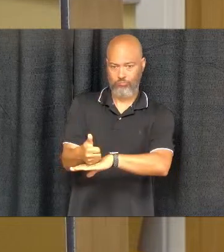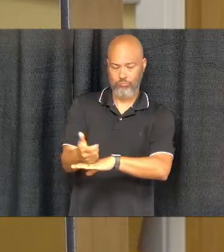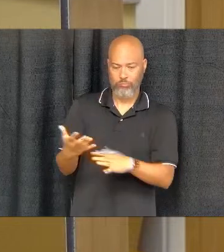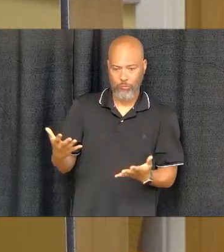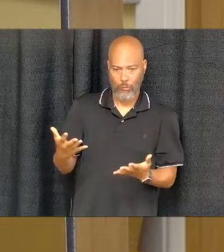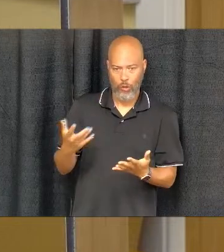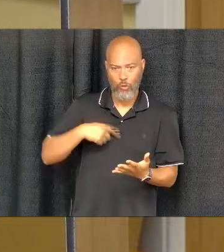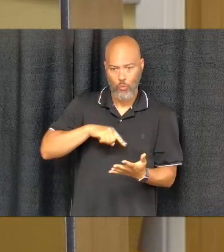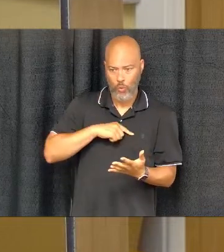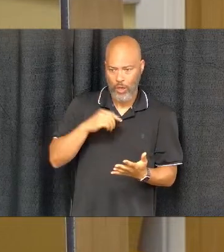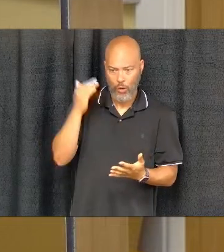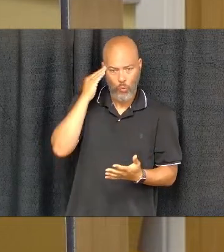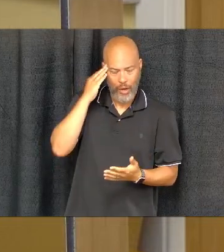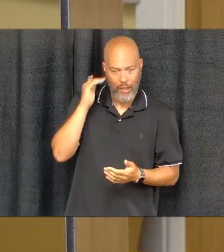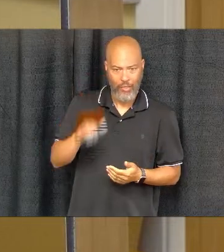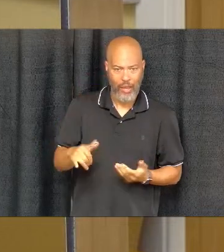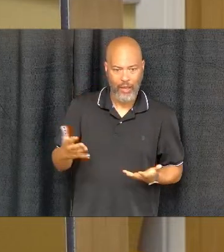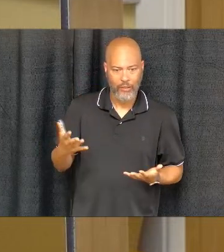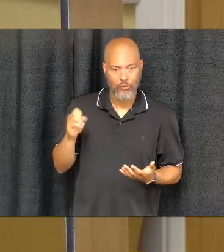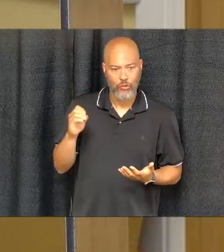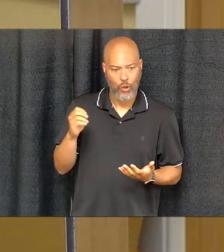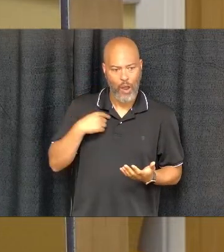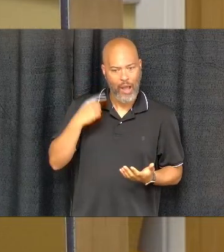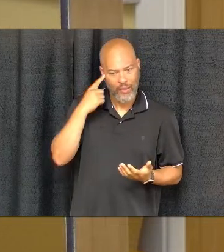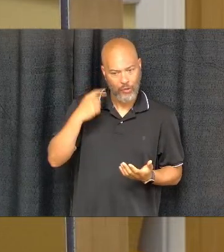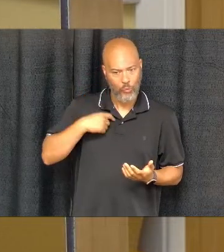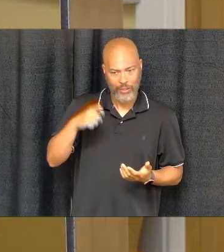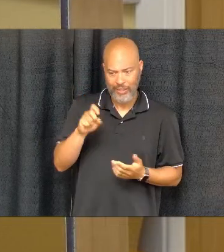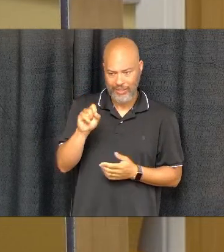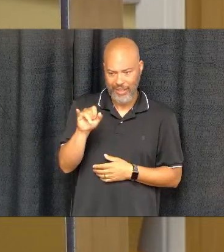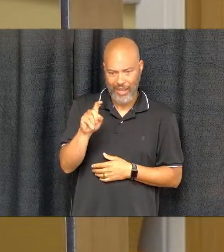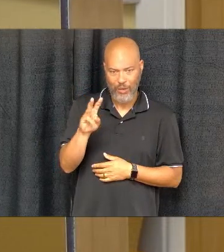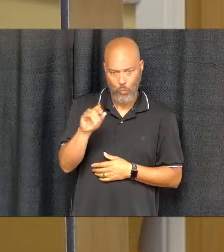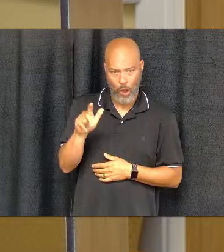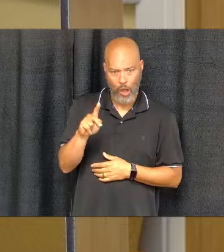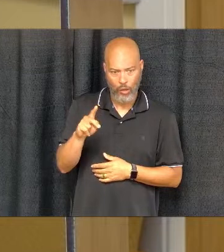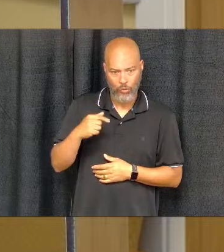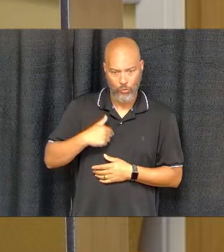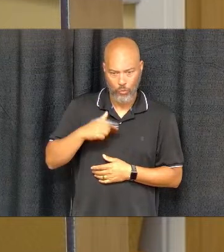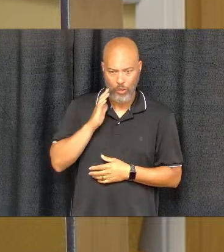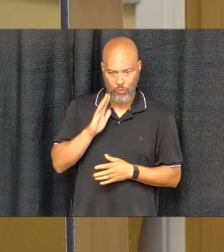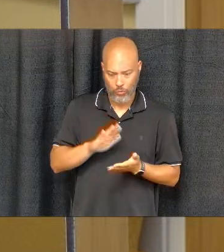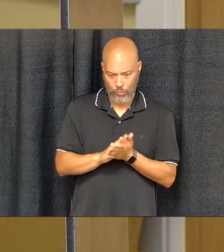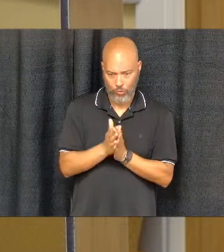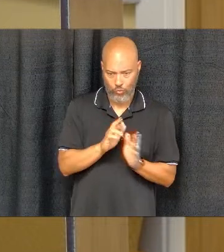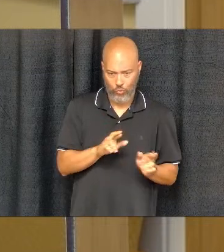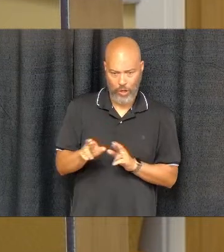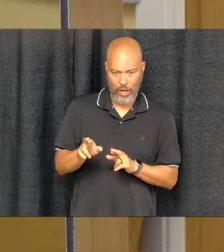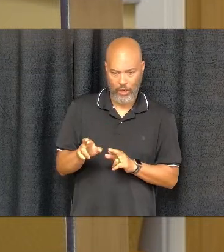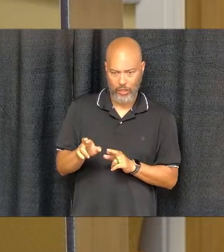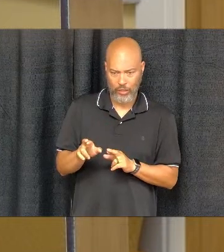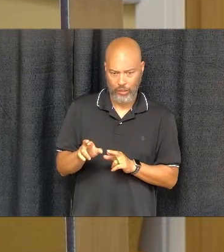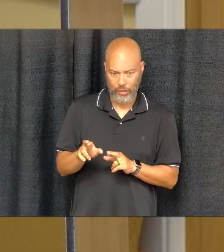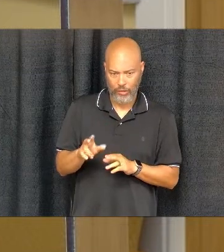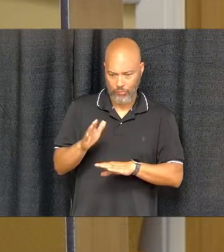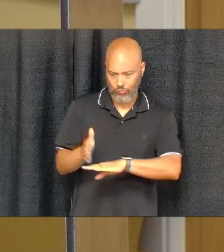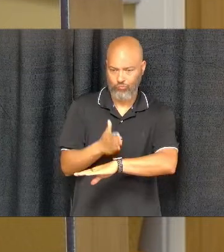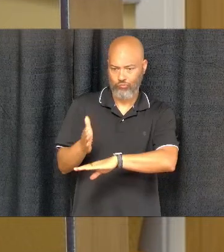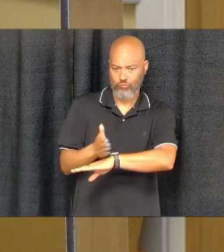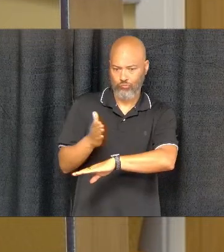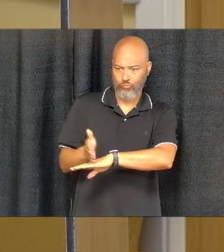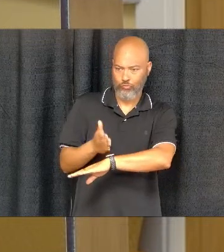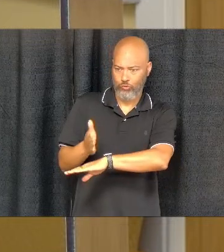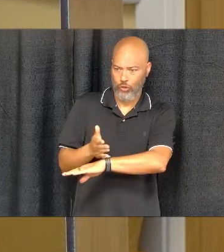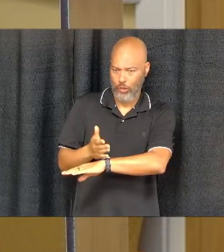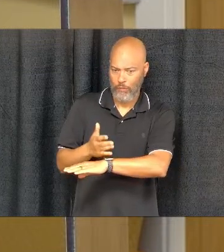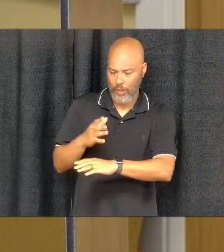and we are aware of that. So I think we need sidewalks. We're getting ready to restore, rebuild,